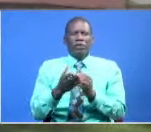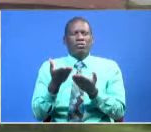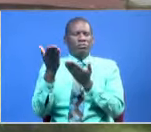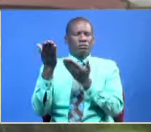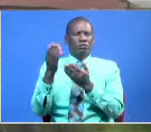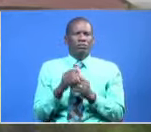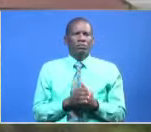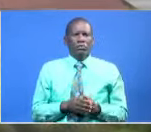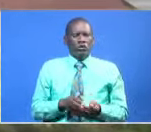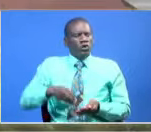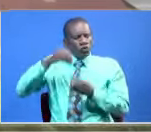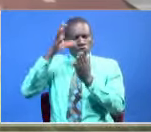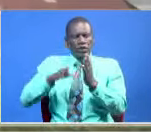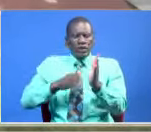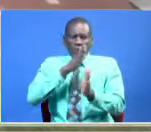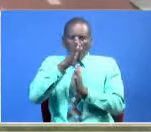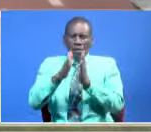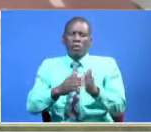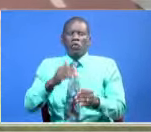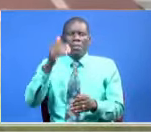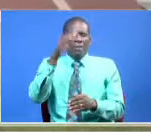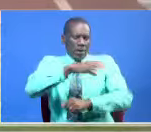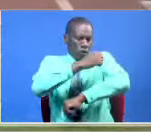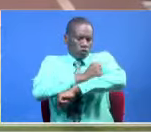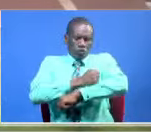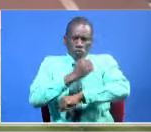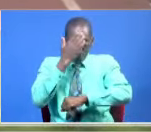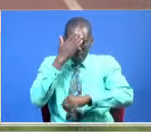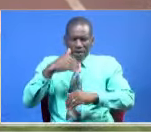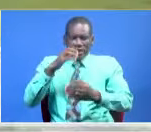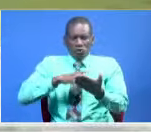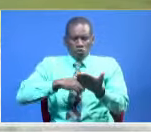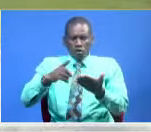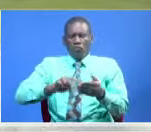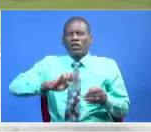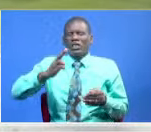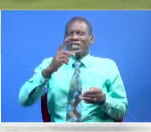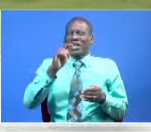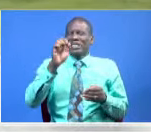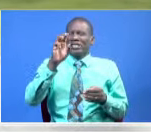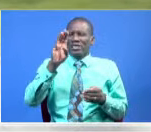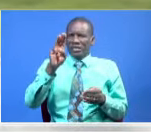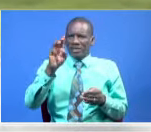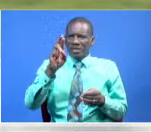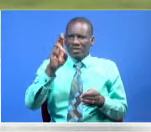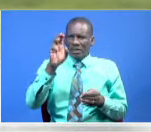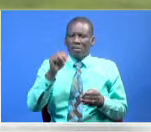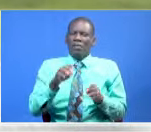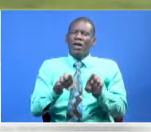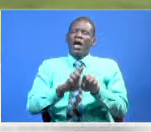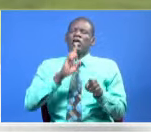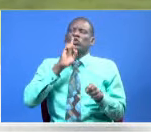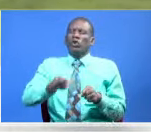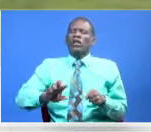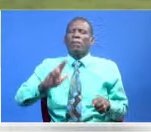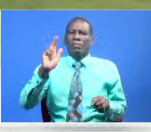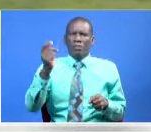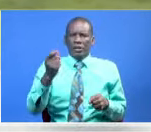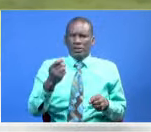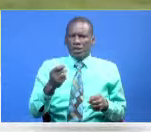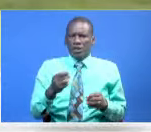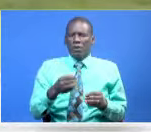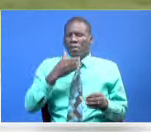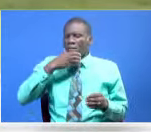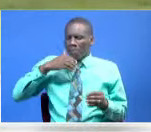As learners prepare to report to schools Monday next week for the second term, as directed by the president, parents